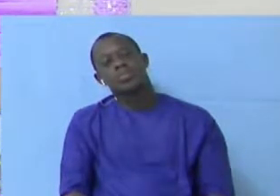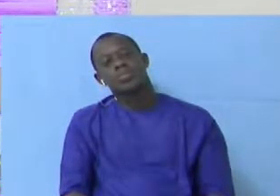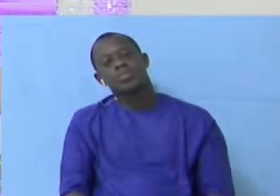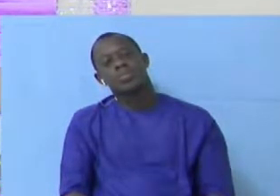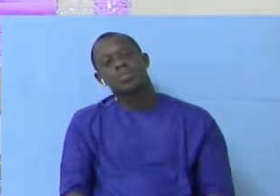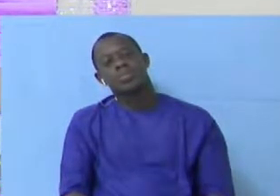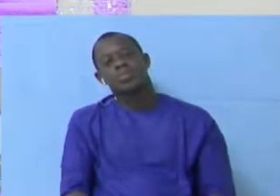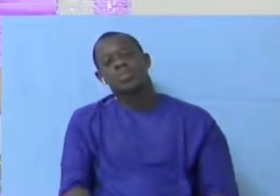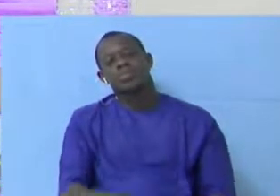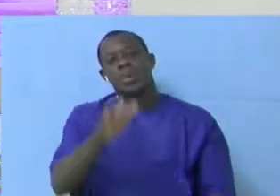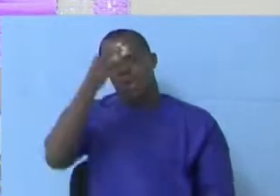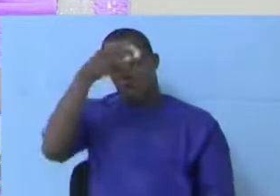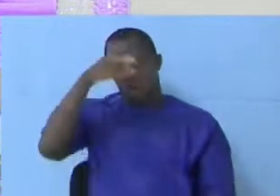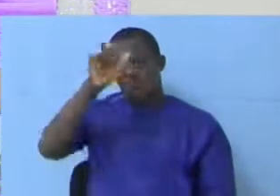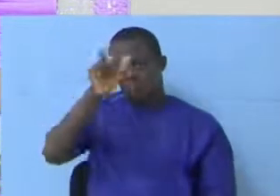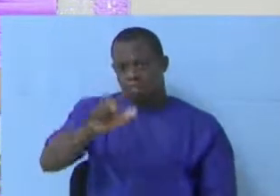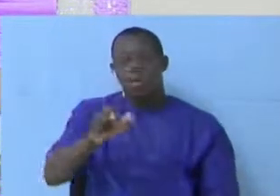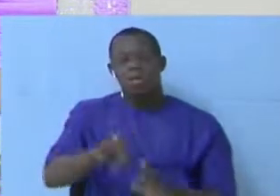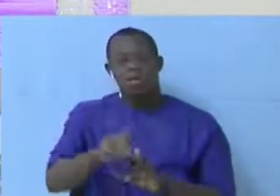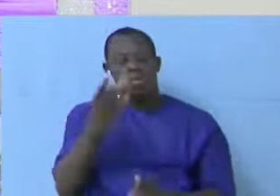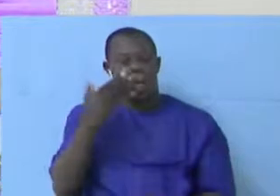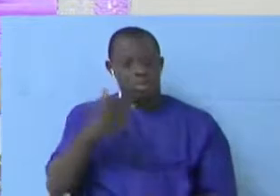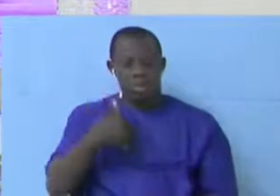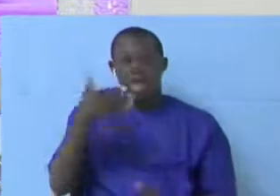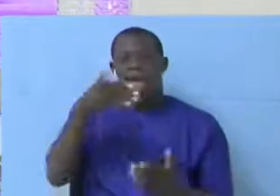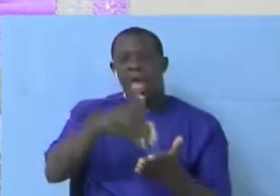when I came to the RVTH,